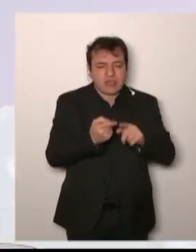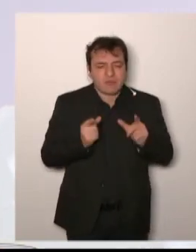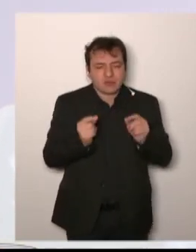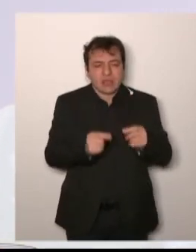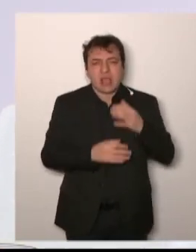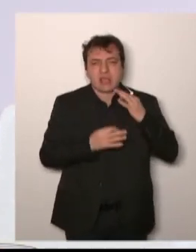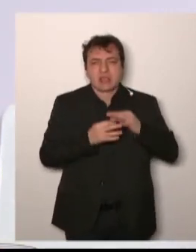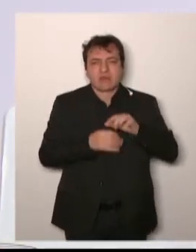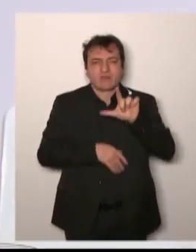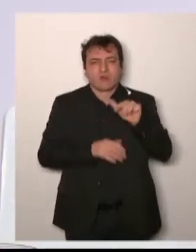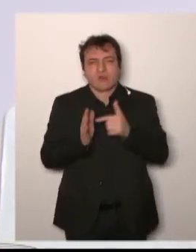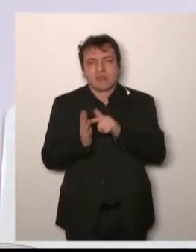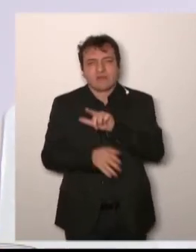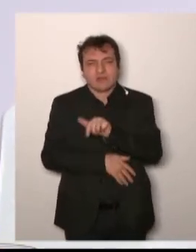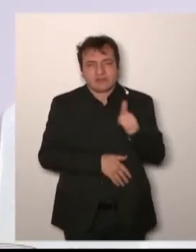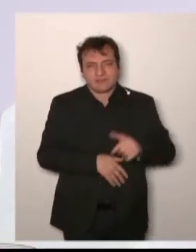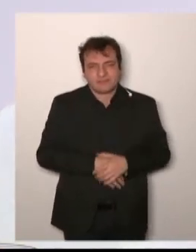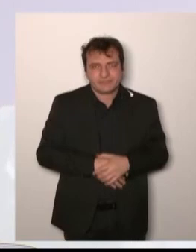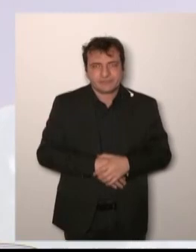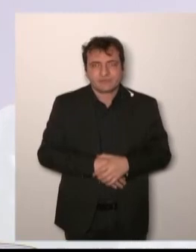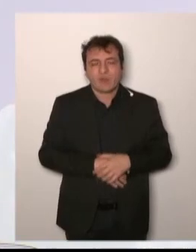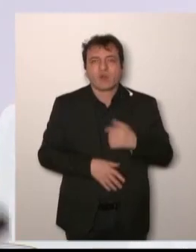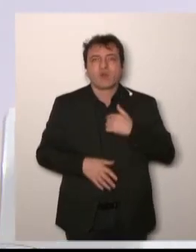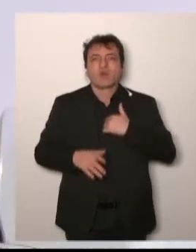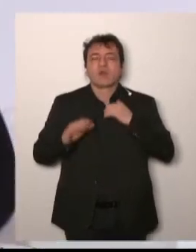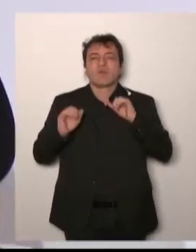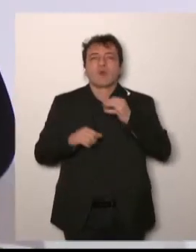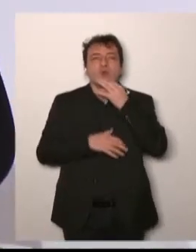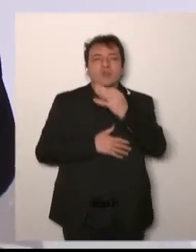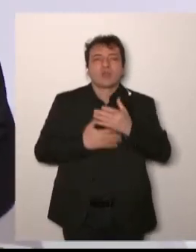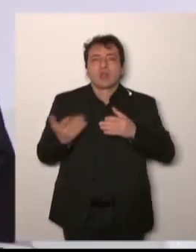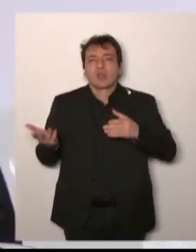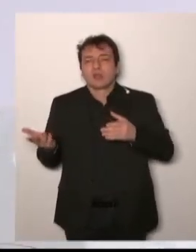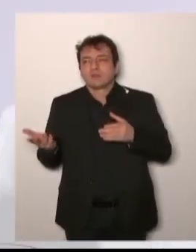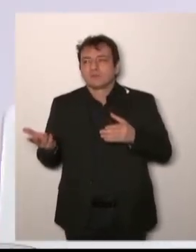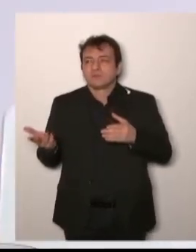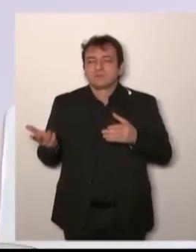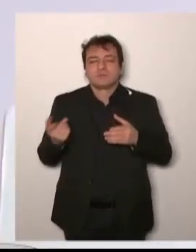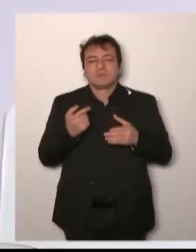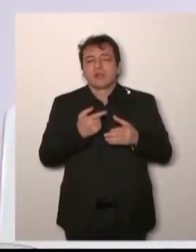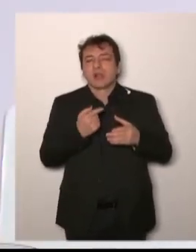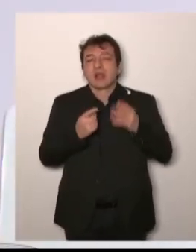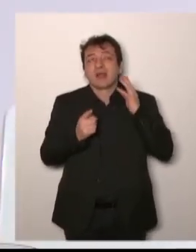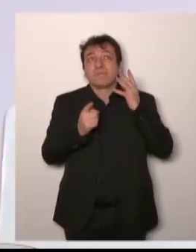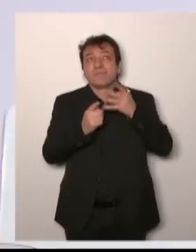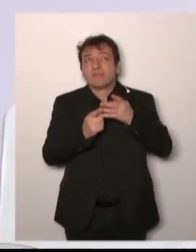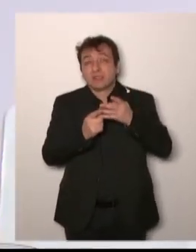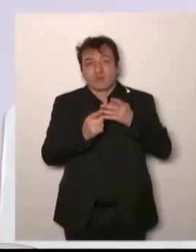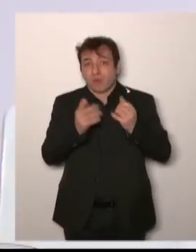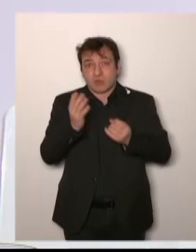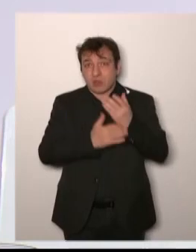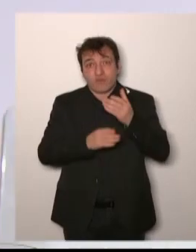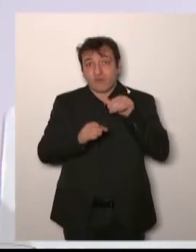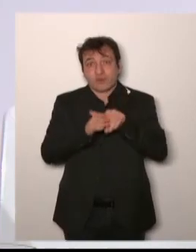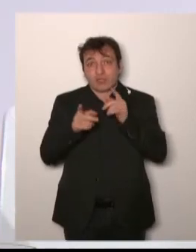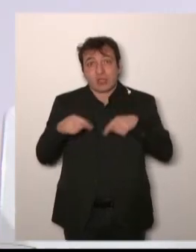year. I would say that the concept of mission is quite a novelty in the European Commission. It's a